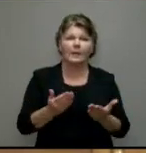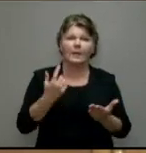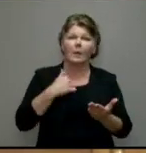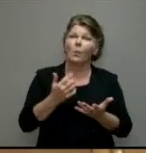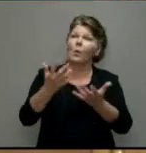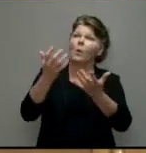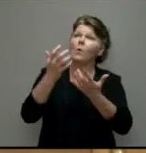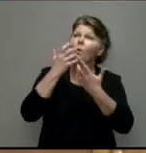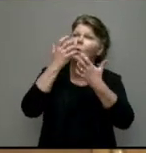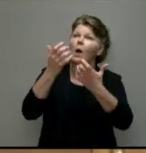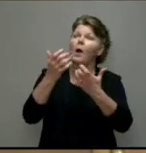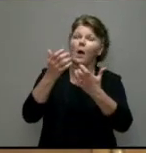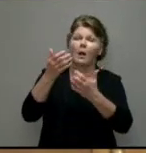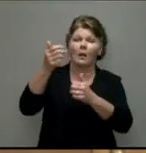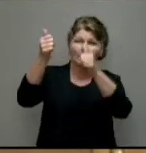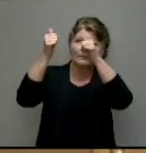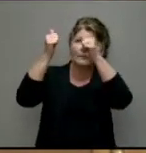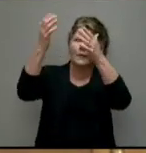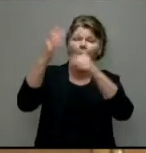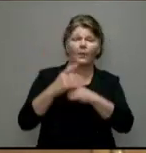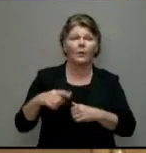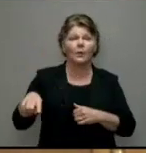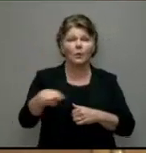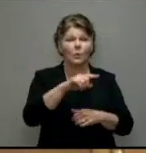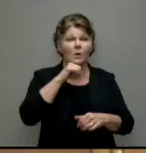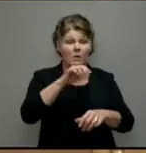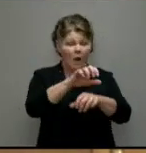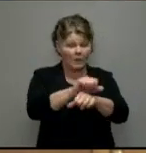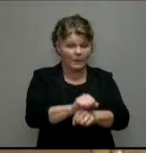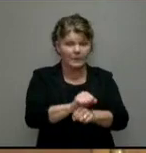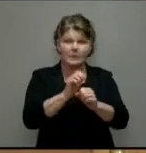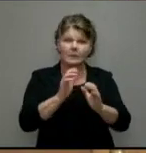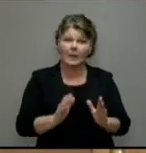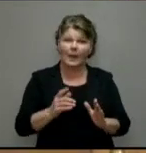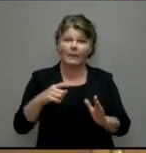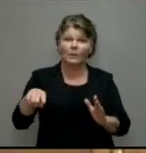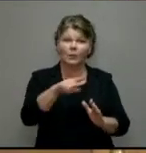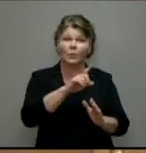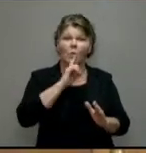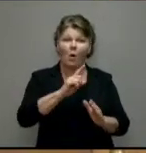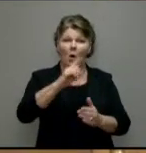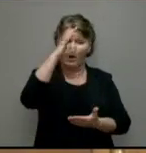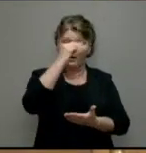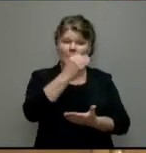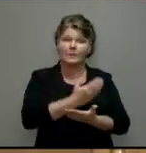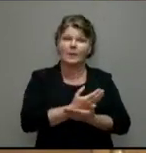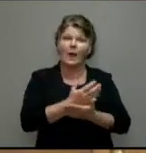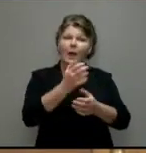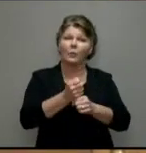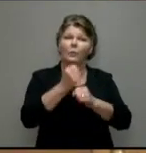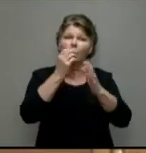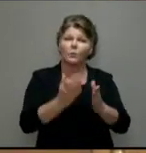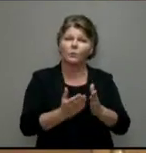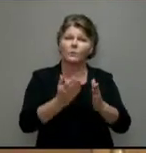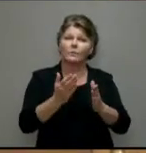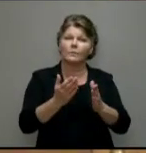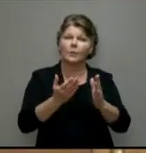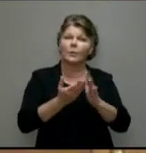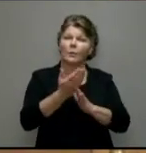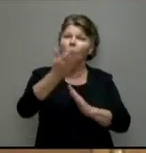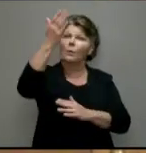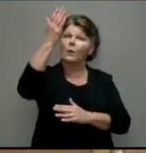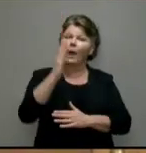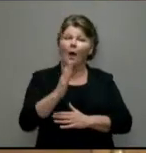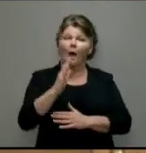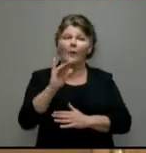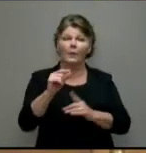Father.' So you are no longer a slave, but a son. And if a son, then an heir through God. This is